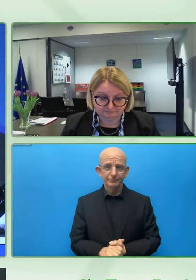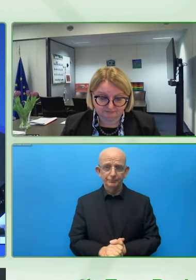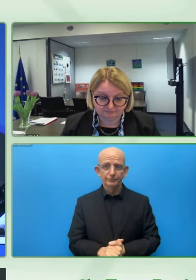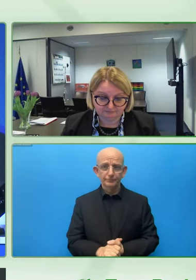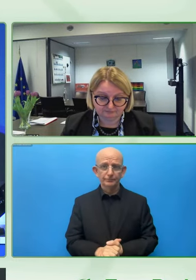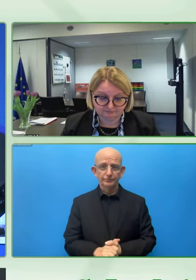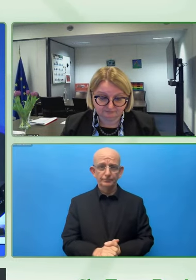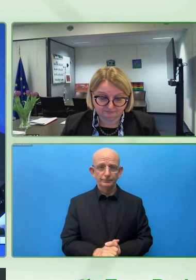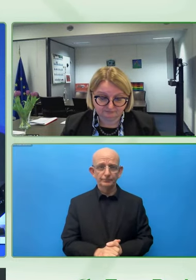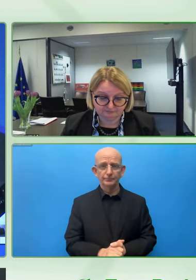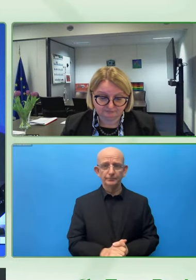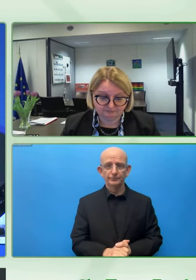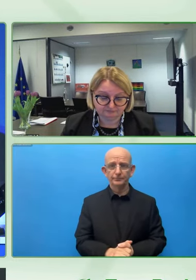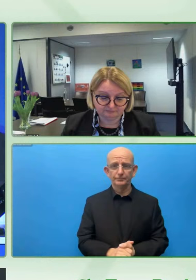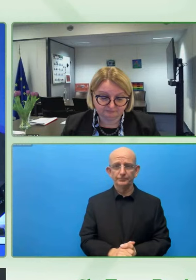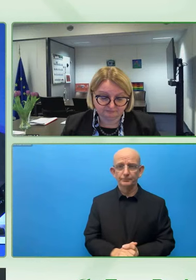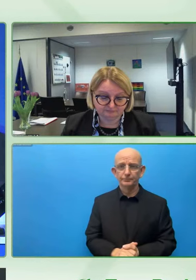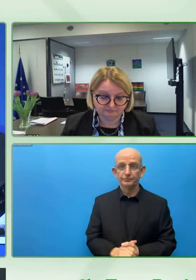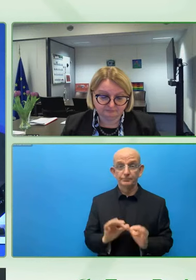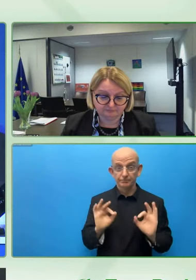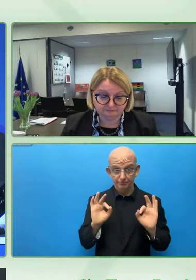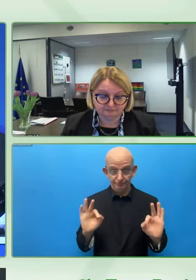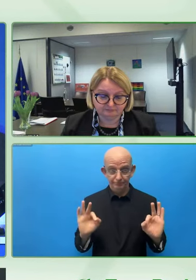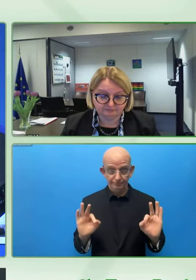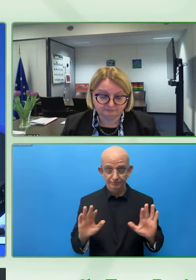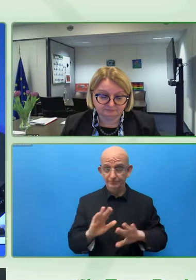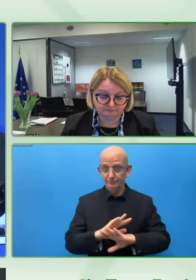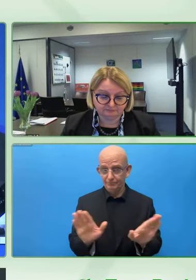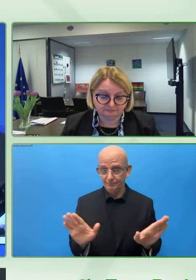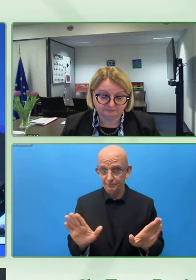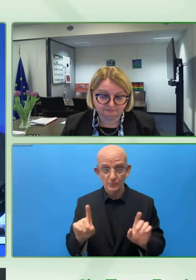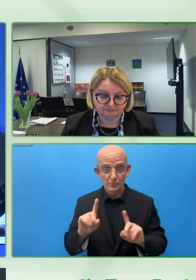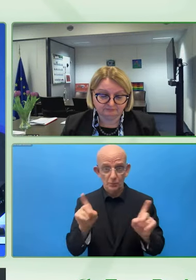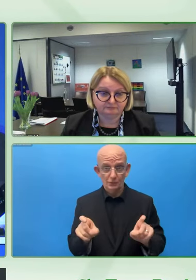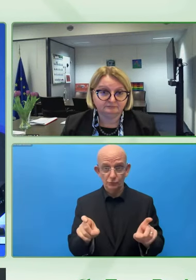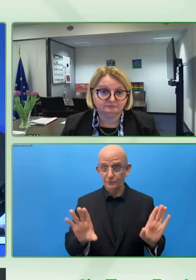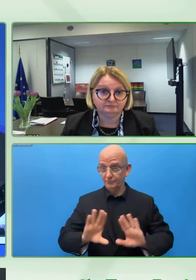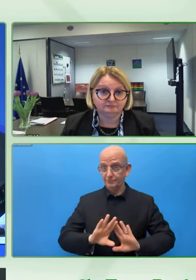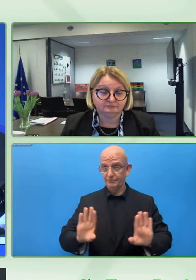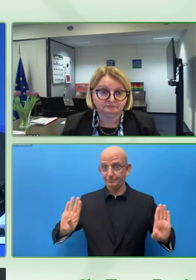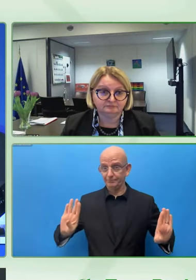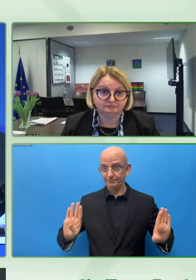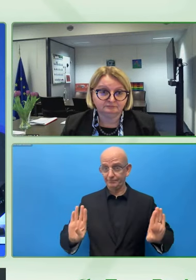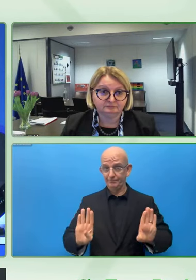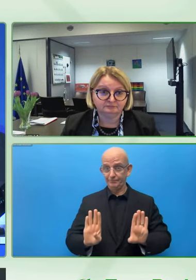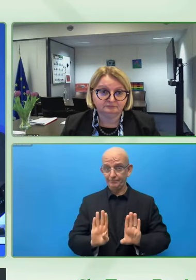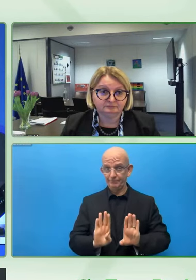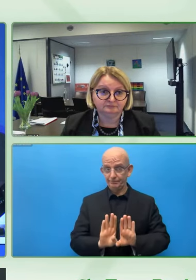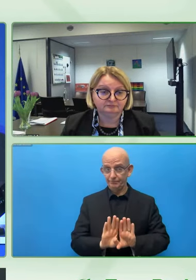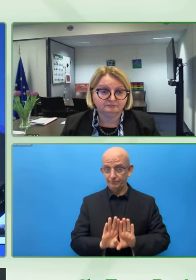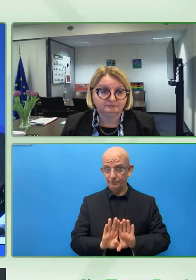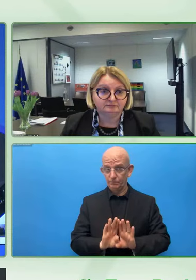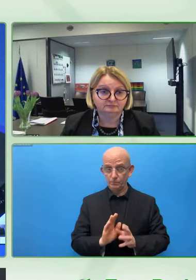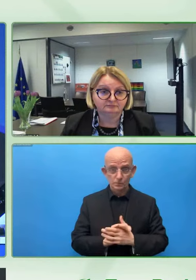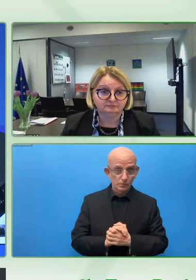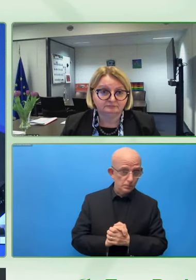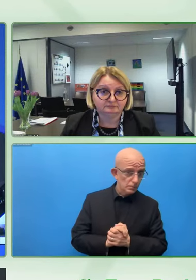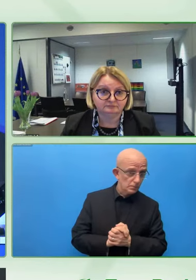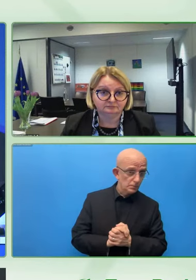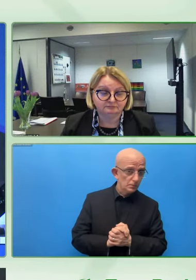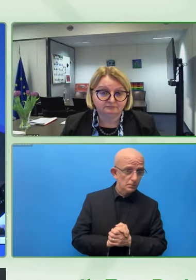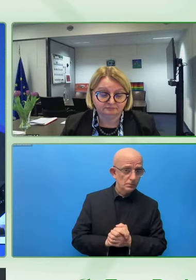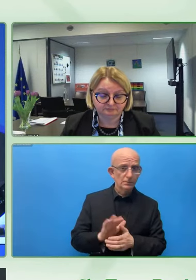Alexandra Nordmann here speaking. I have a question to the European Disability Card. So we heard it will